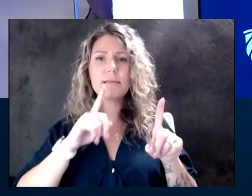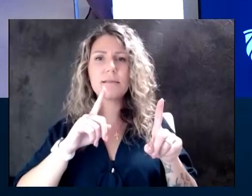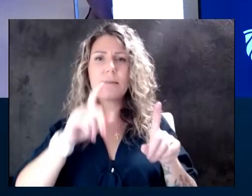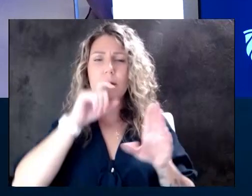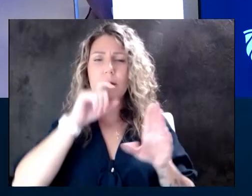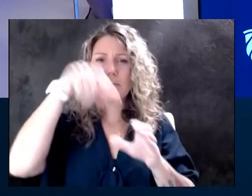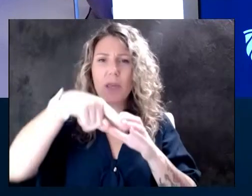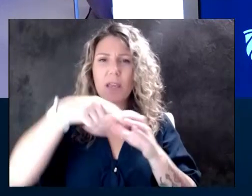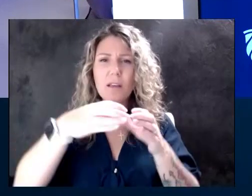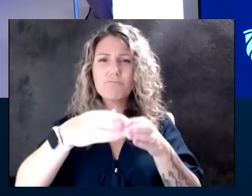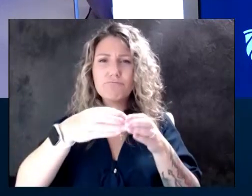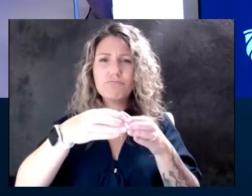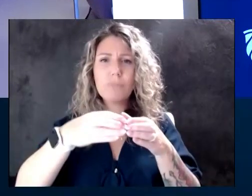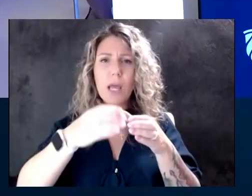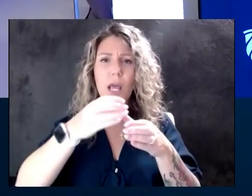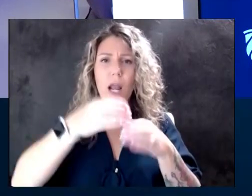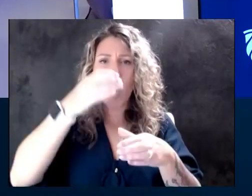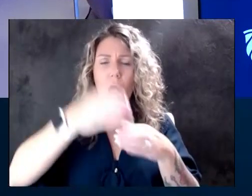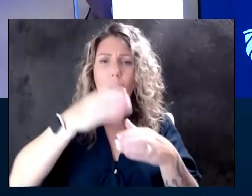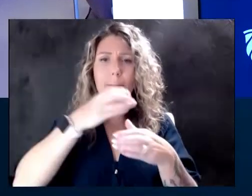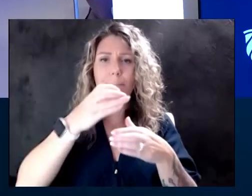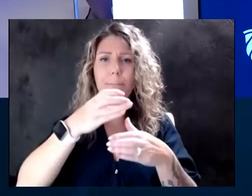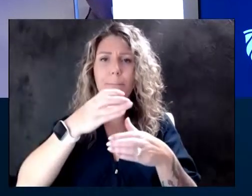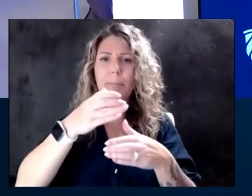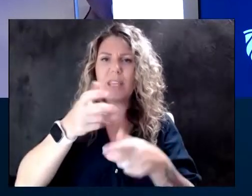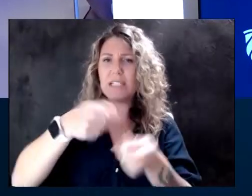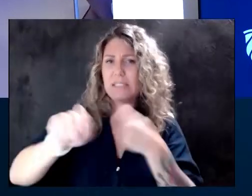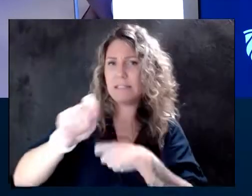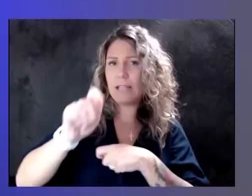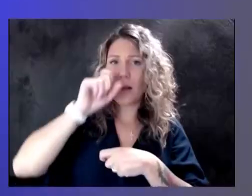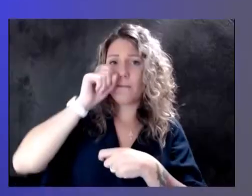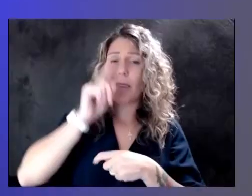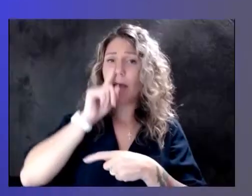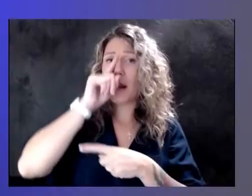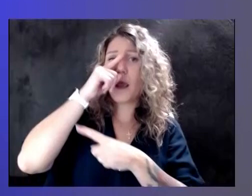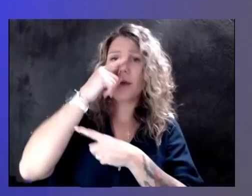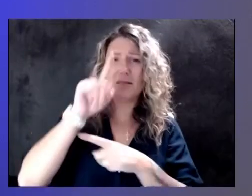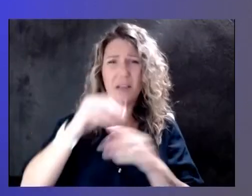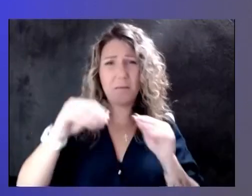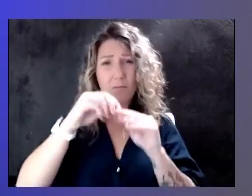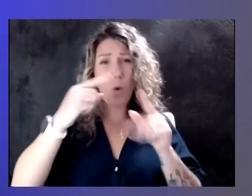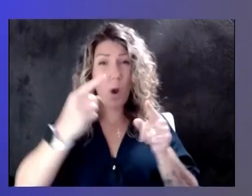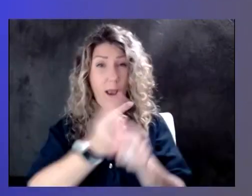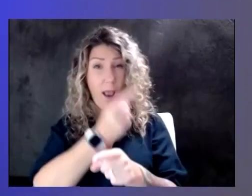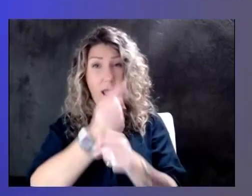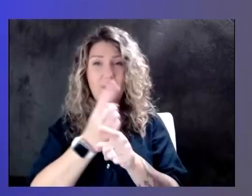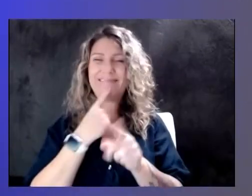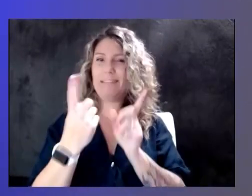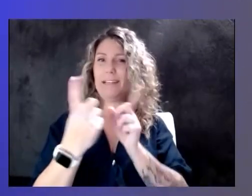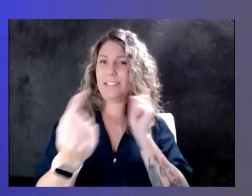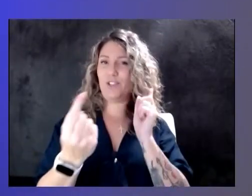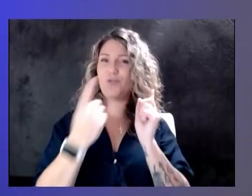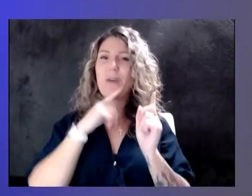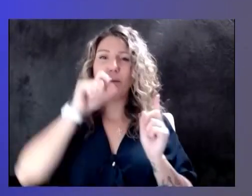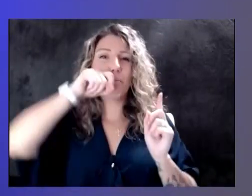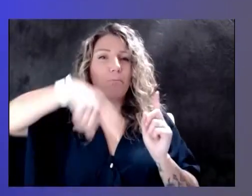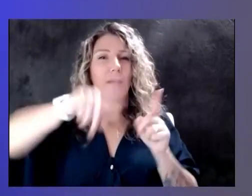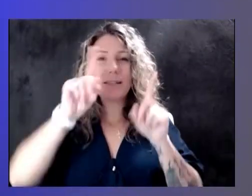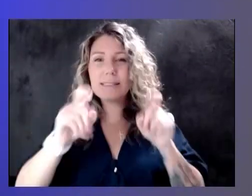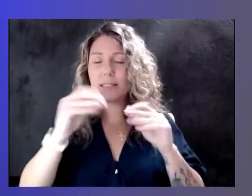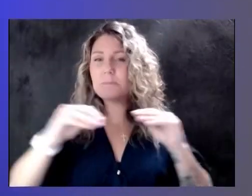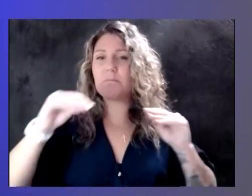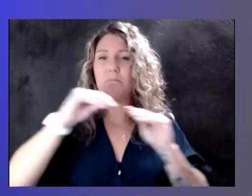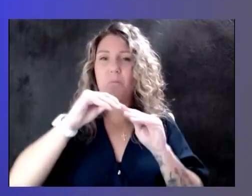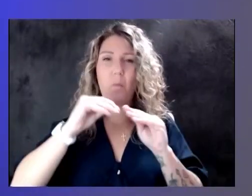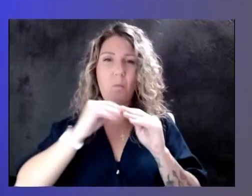nasal swab. They were told this is more accurate. Is that true? I would disagree that a saliva test is accurate. The saliva tests are